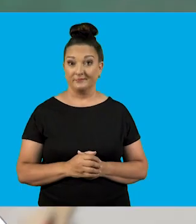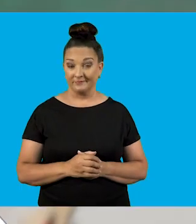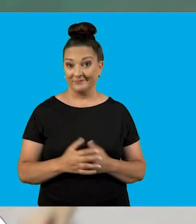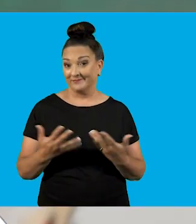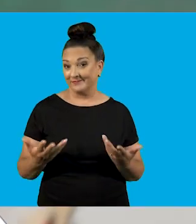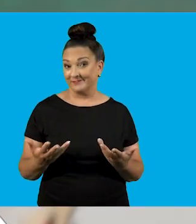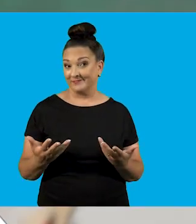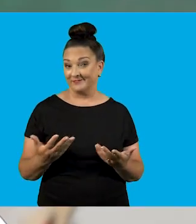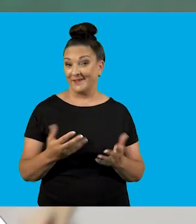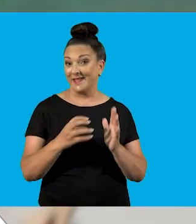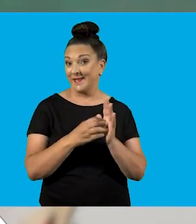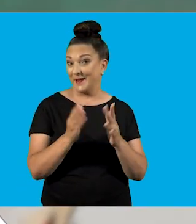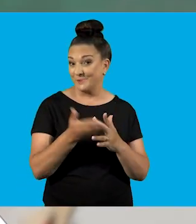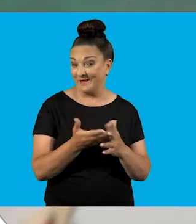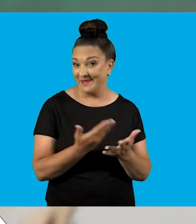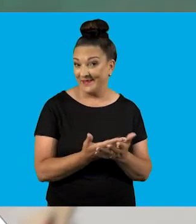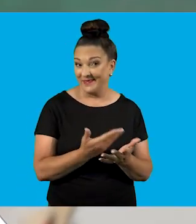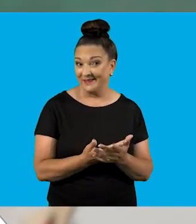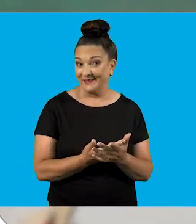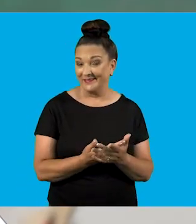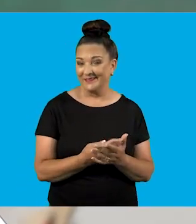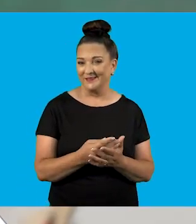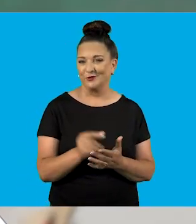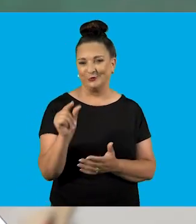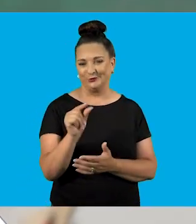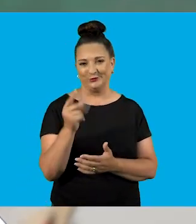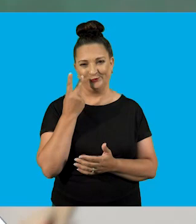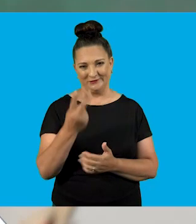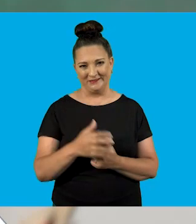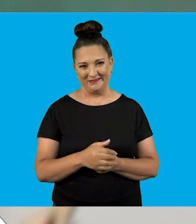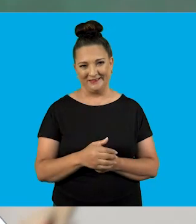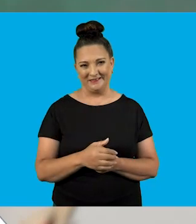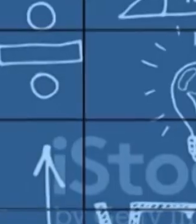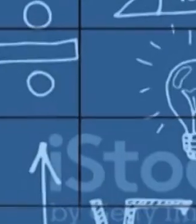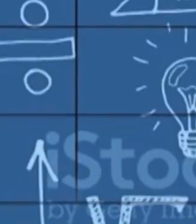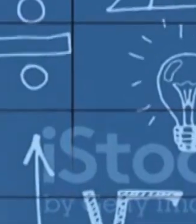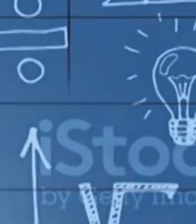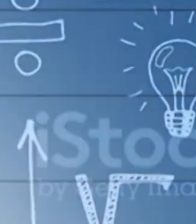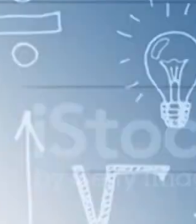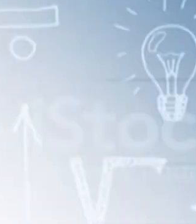let's quickly go to an ad break, and then we'll see you just now so that we can factorize some more.